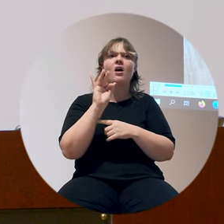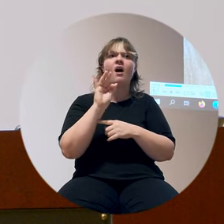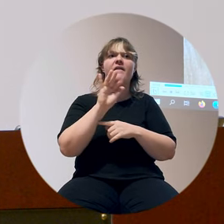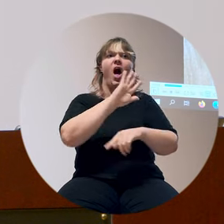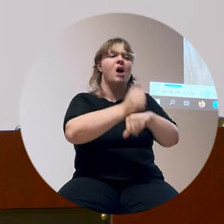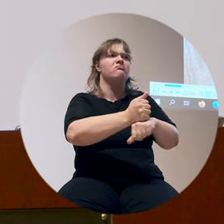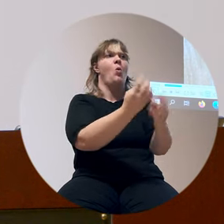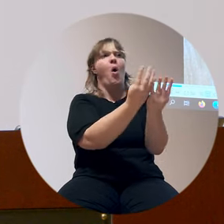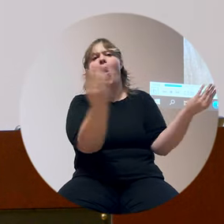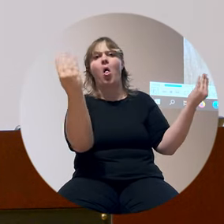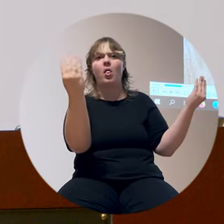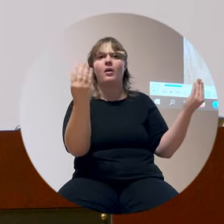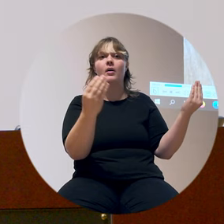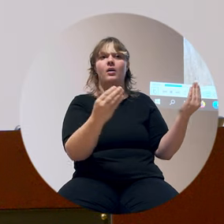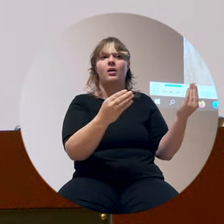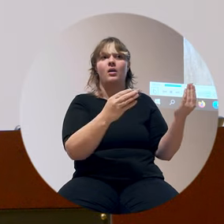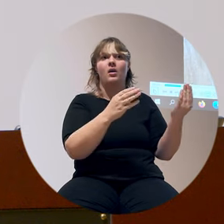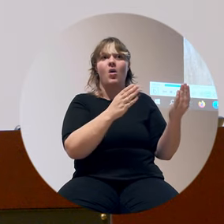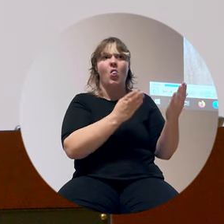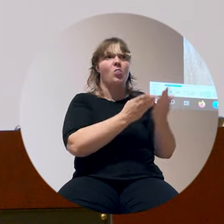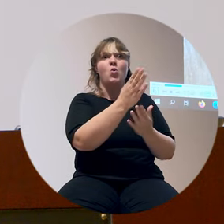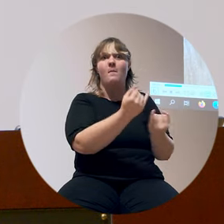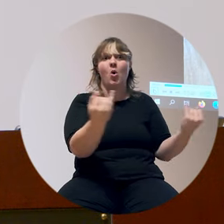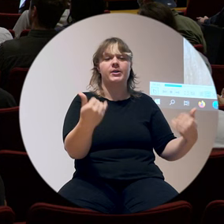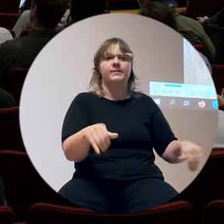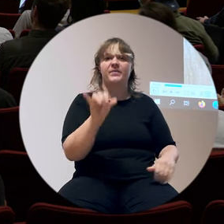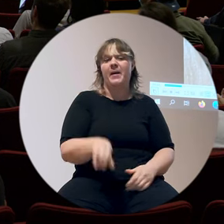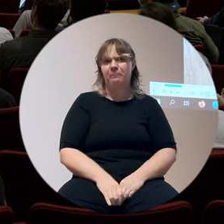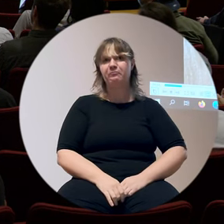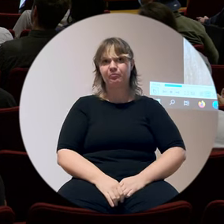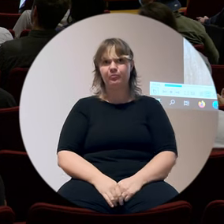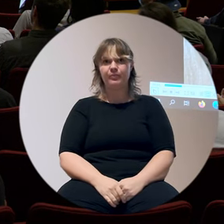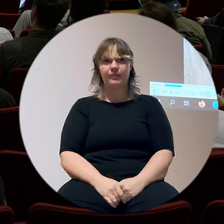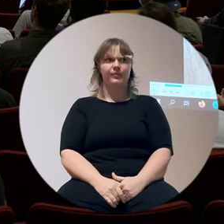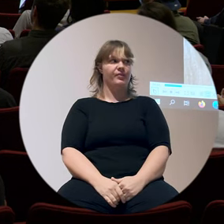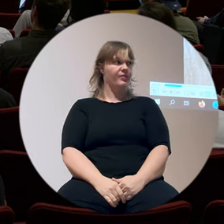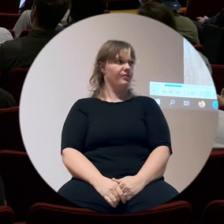like that up through a border. So, yeah.